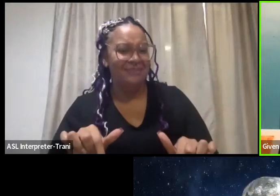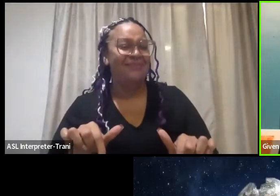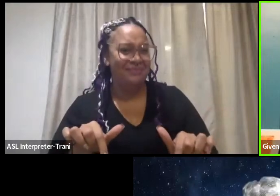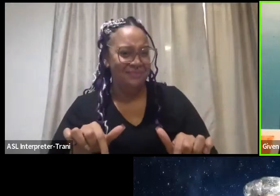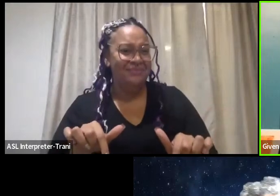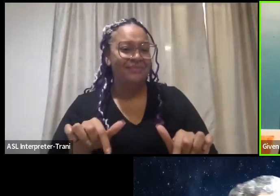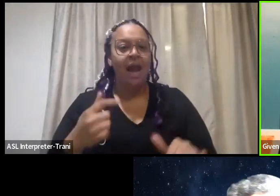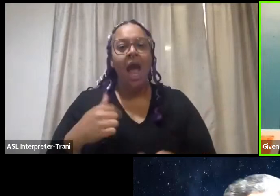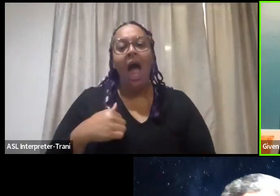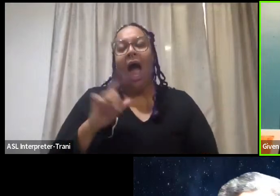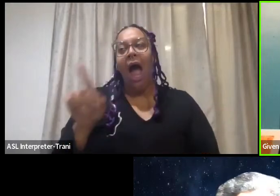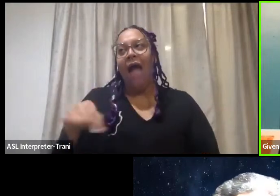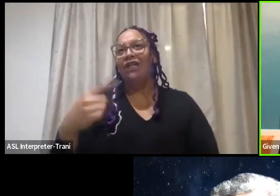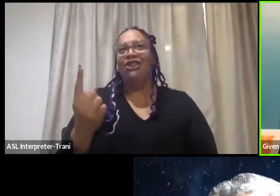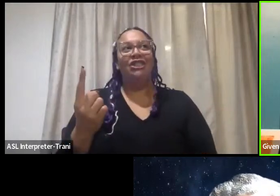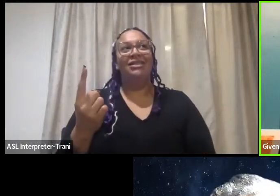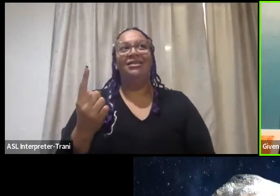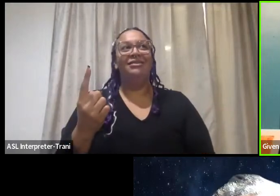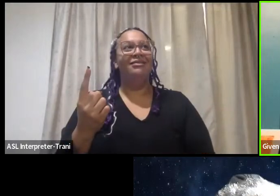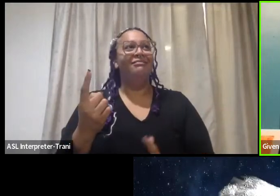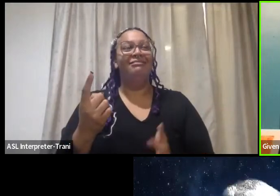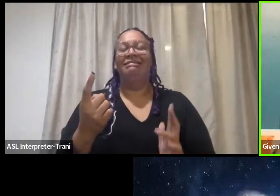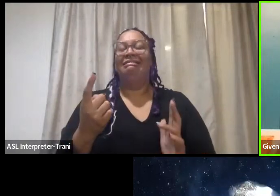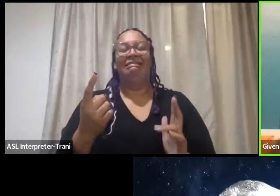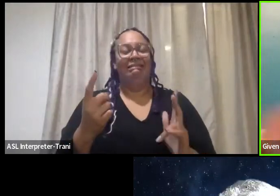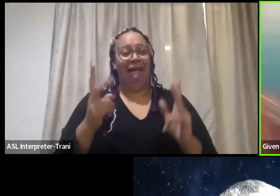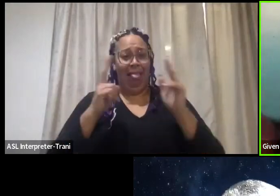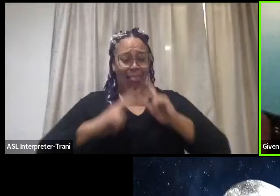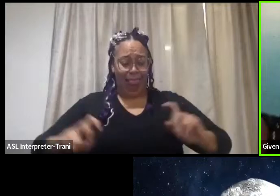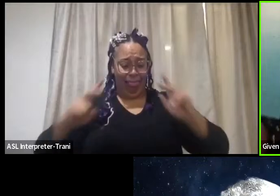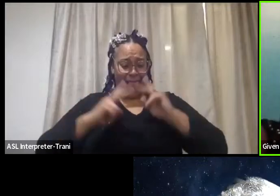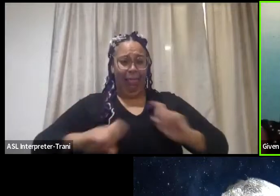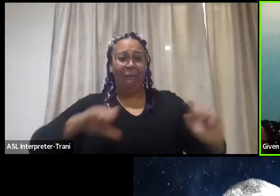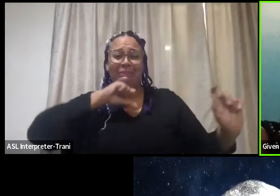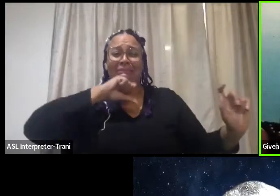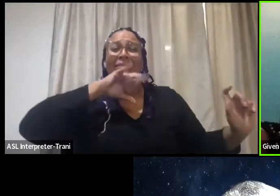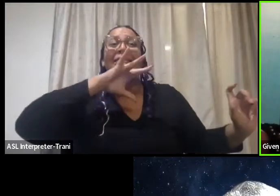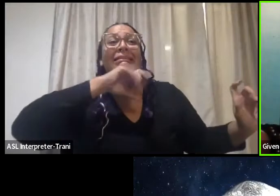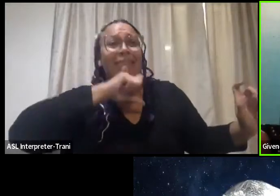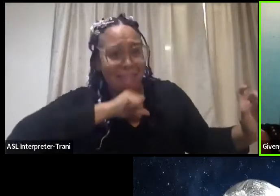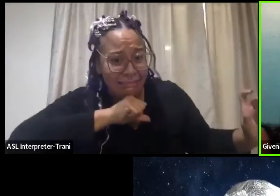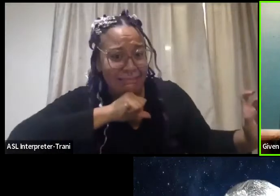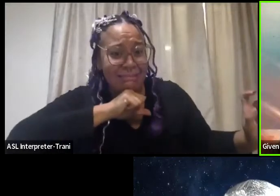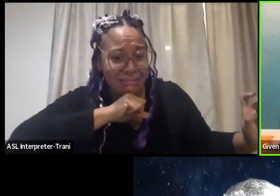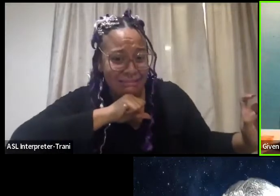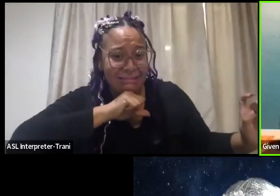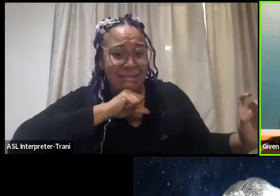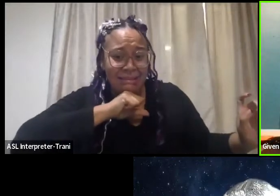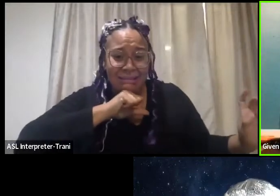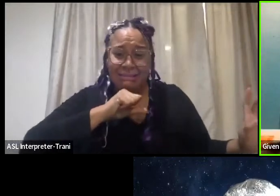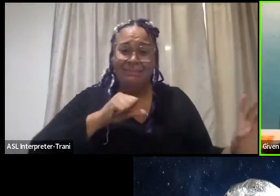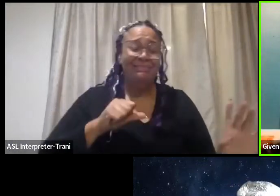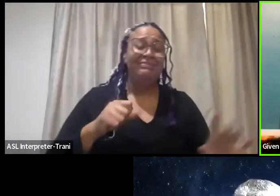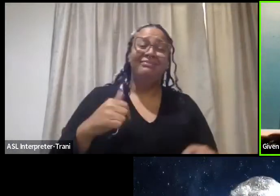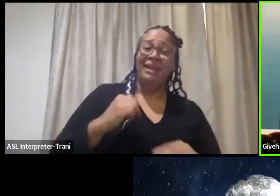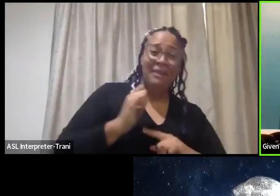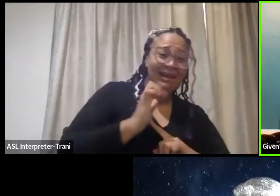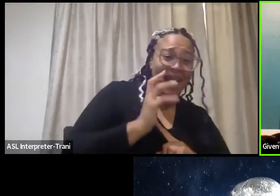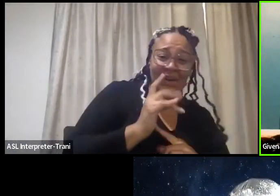I just read myself and it hurt. Let's put a little, it's got my candle. Let's put some more herbs on that.